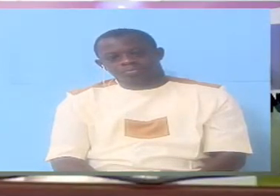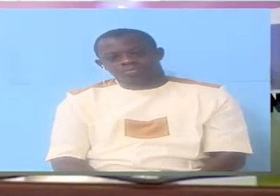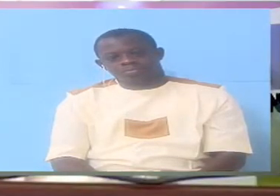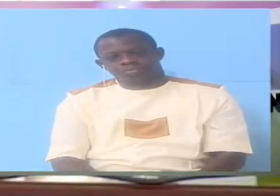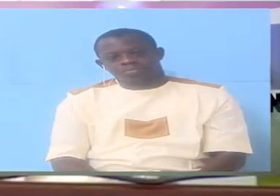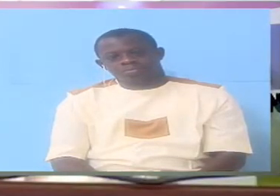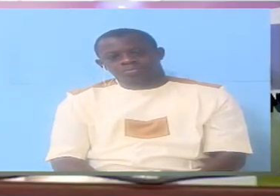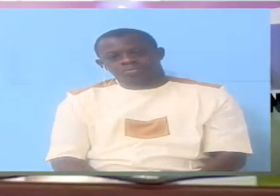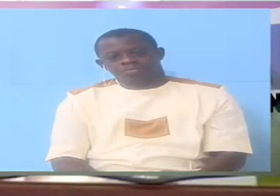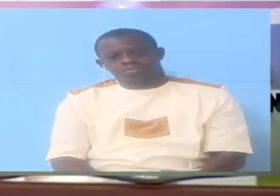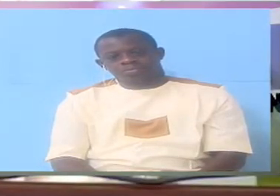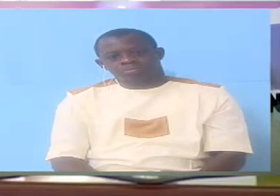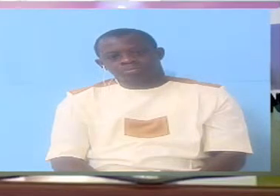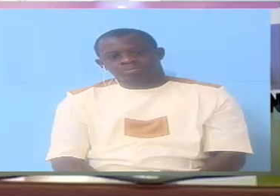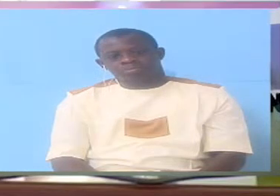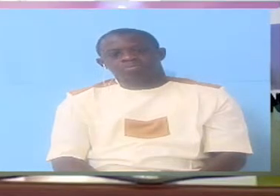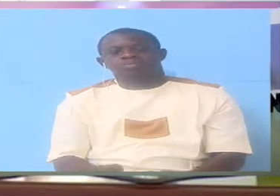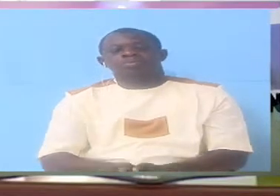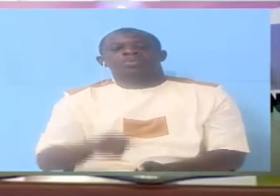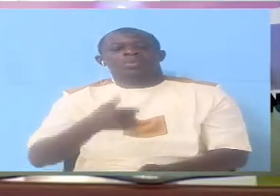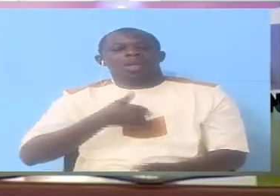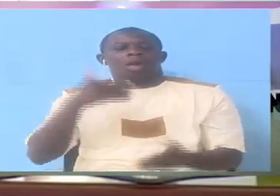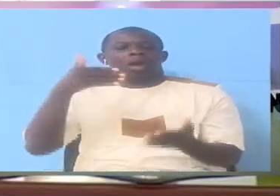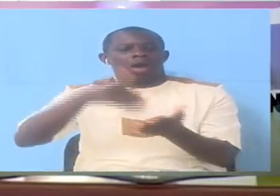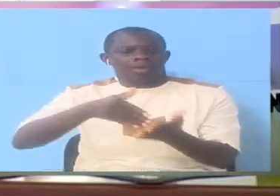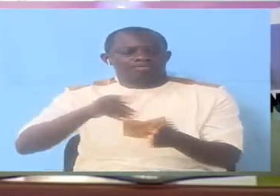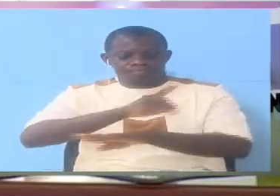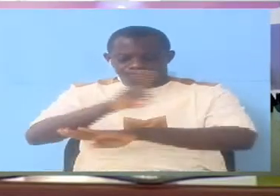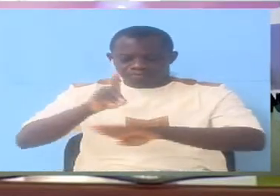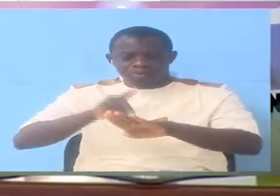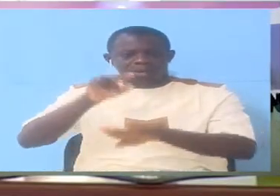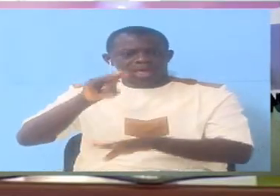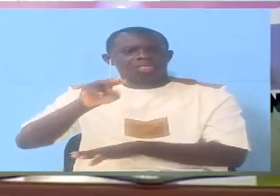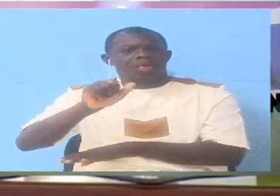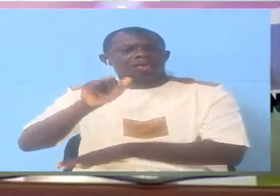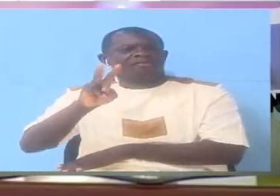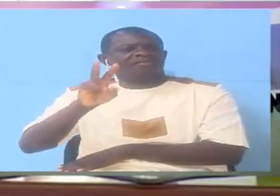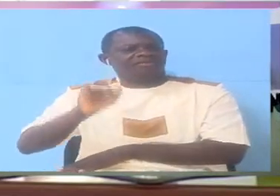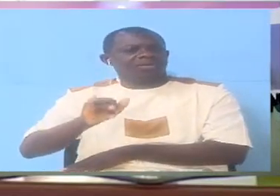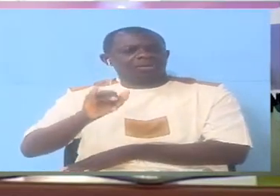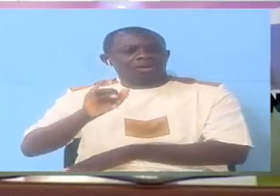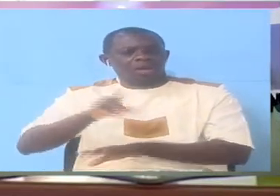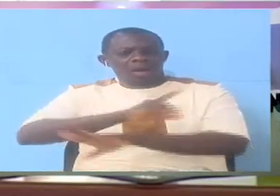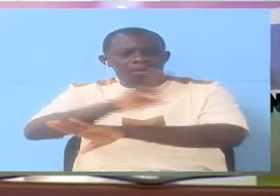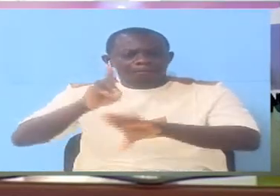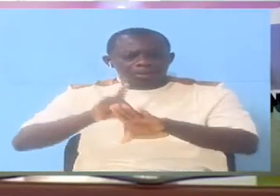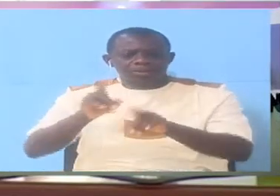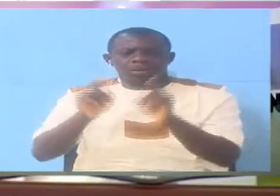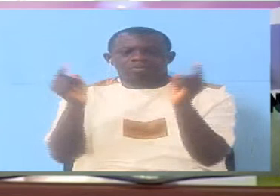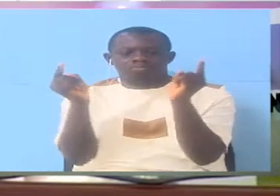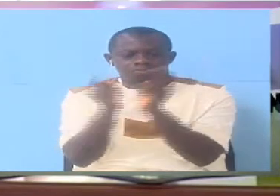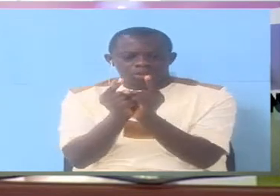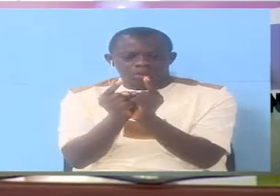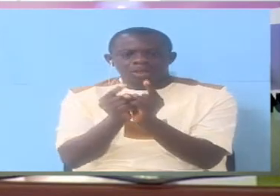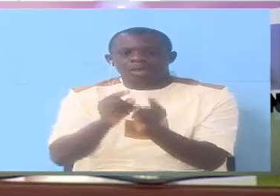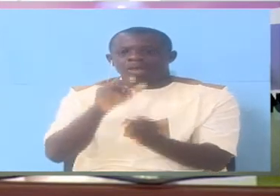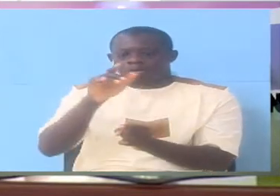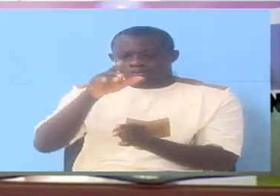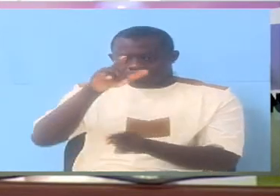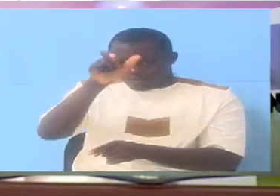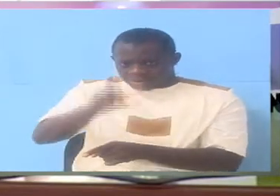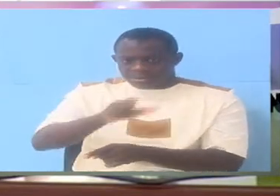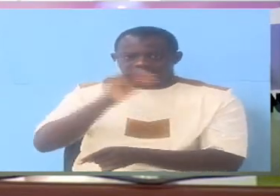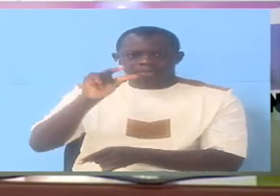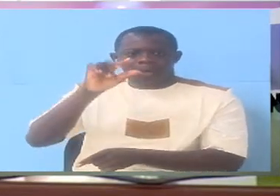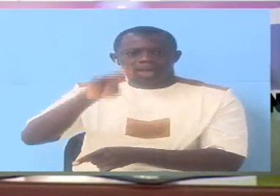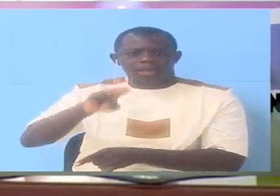xam ne moo fay dox lan la. I arrived at the Naval Command and met Lieutenant Colonel Trrc Pt2 waiting. Ba ma fa àggee nag ma